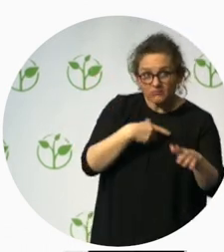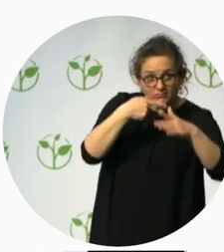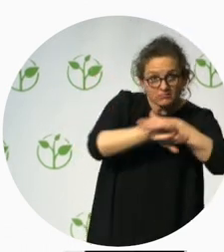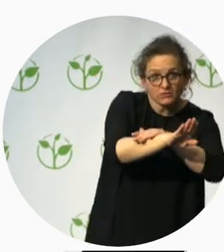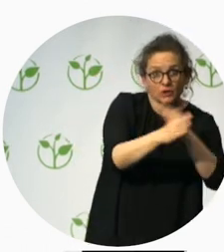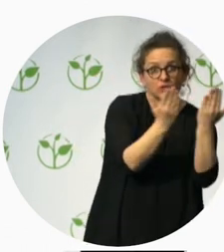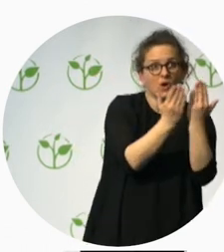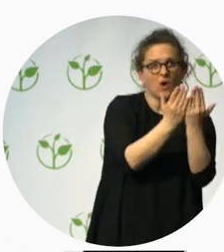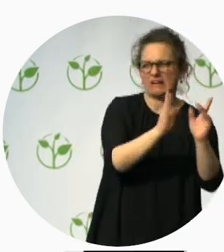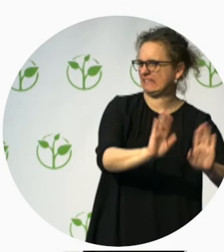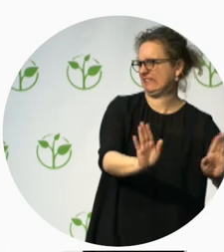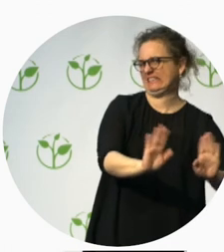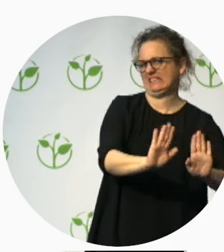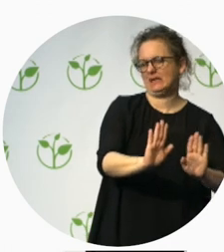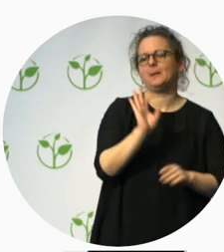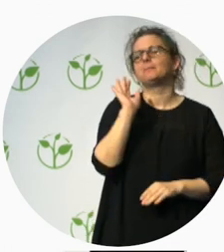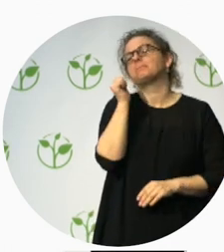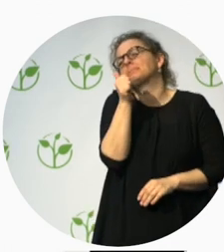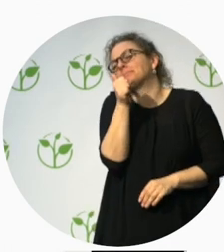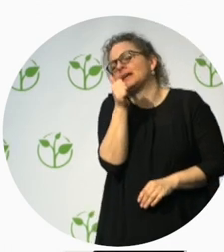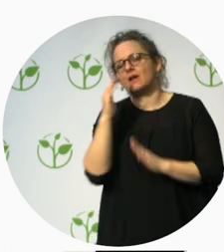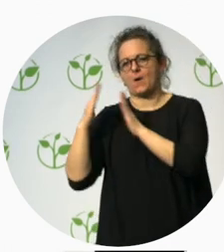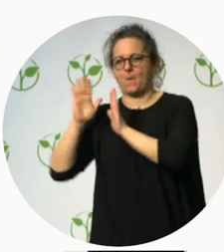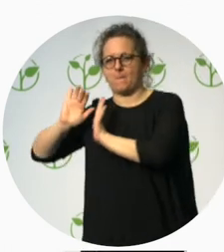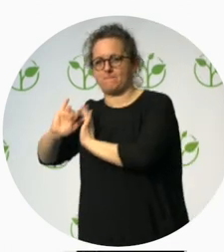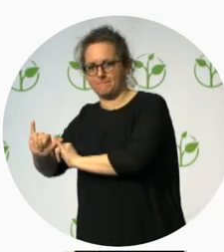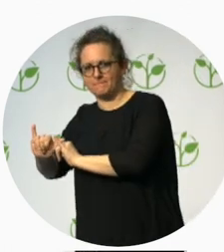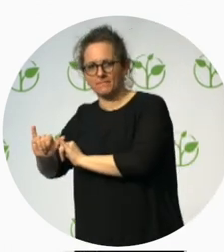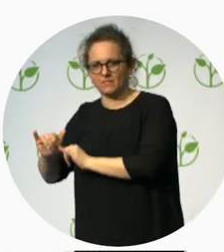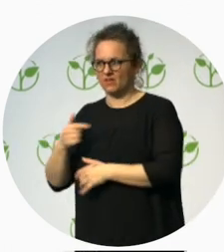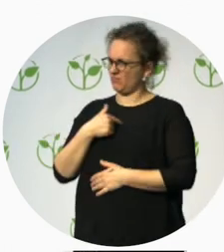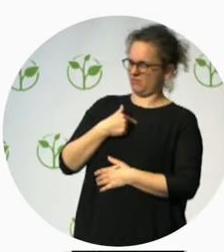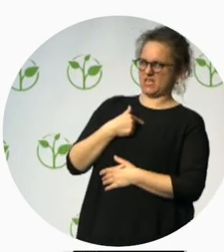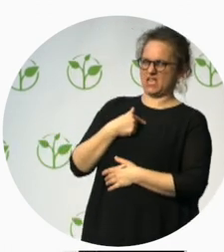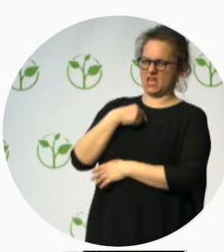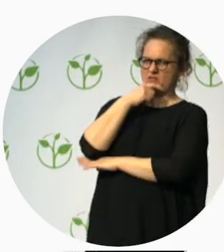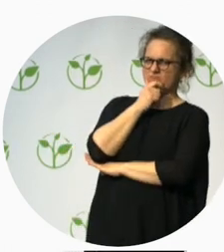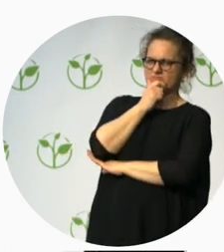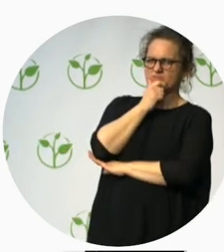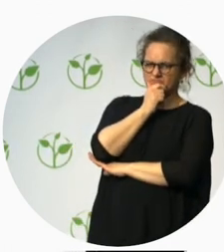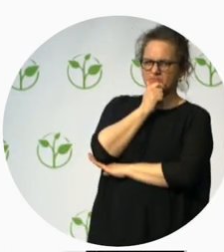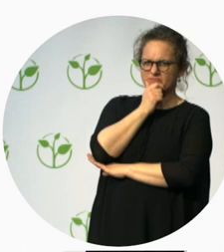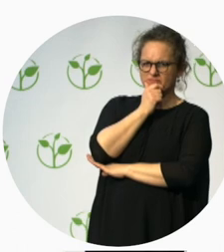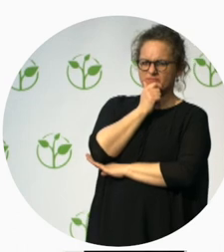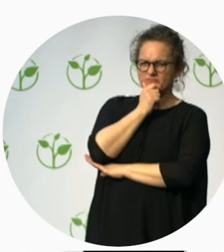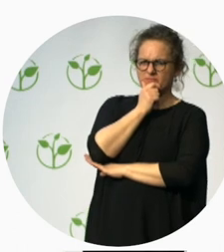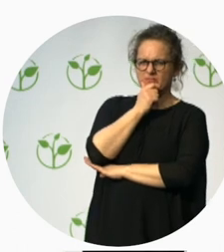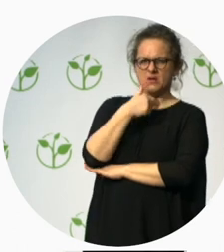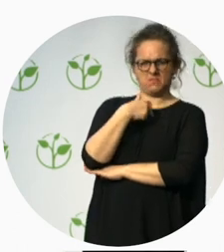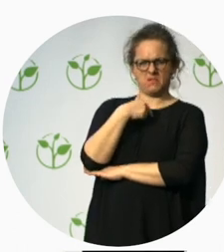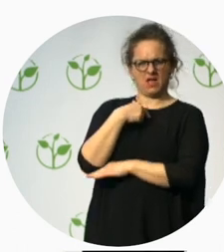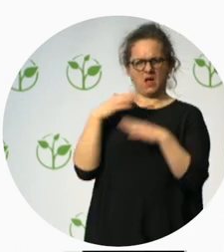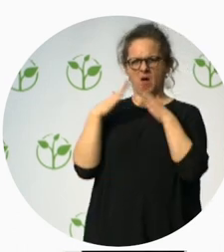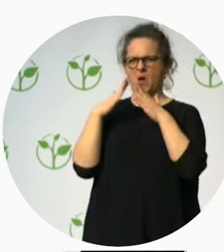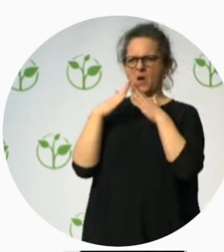denied my human right to an education. It wasn't about my disability. It was about the imagination of the teachers